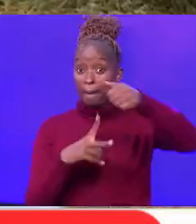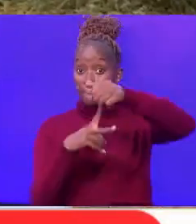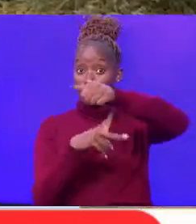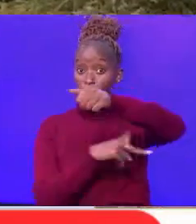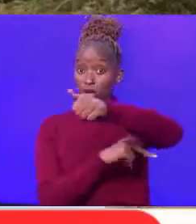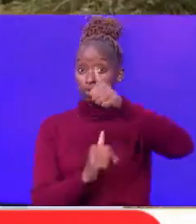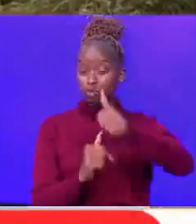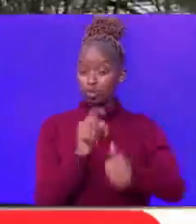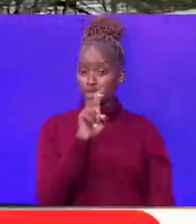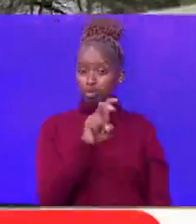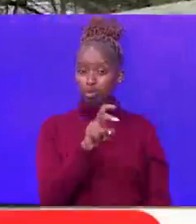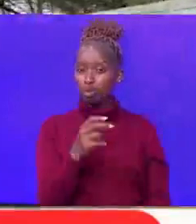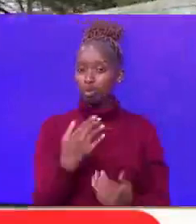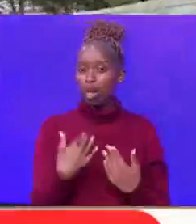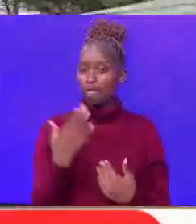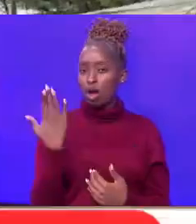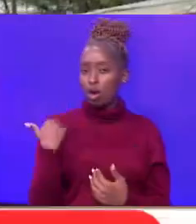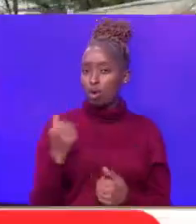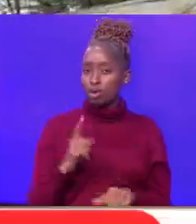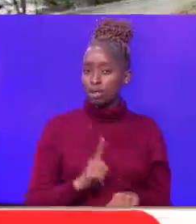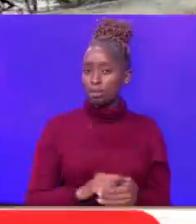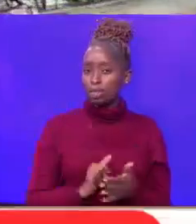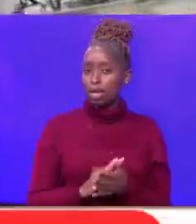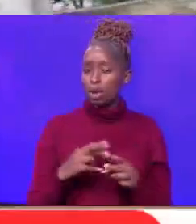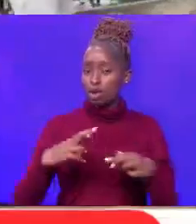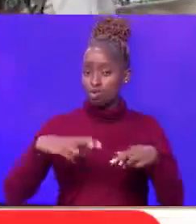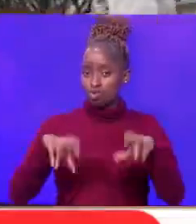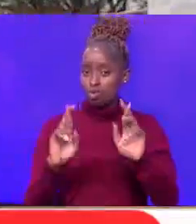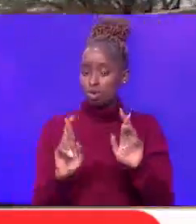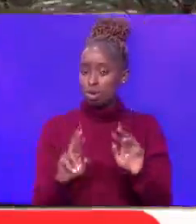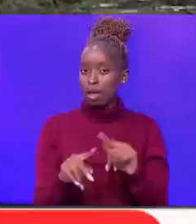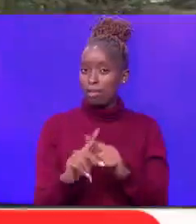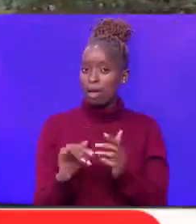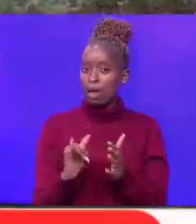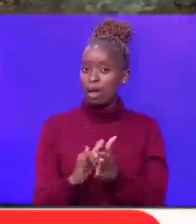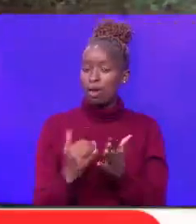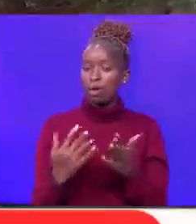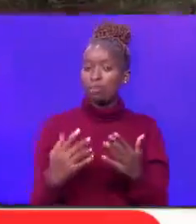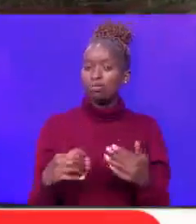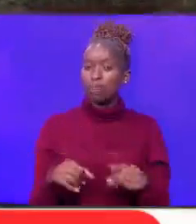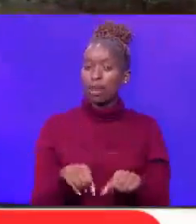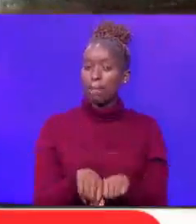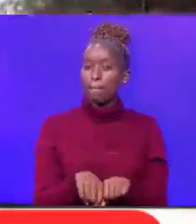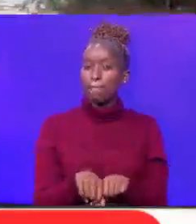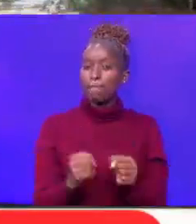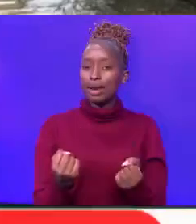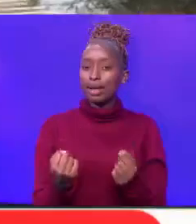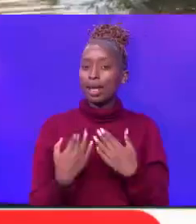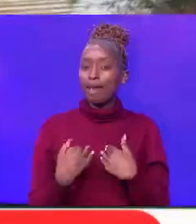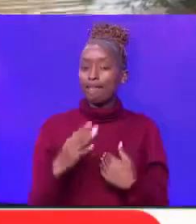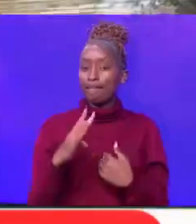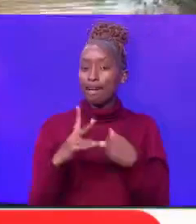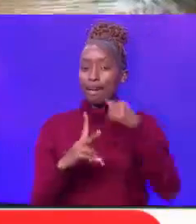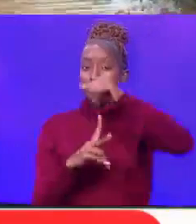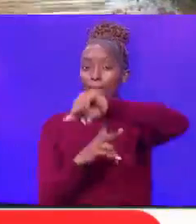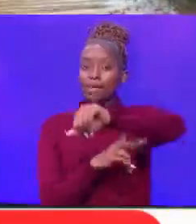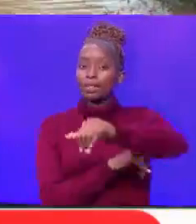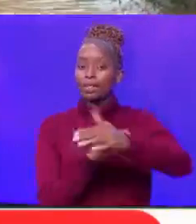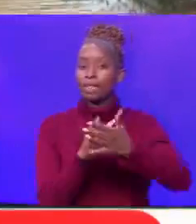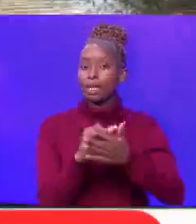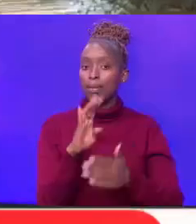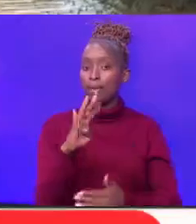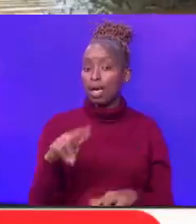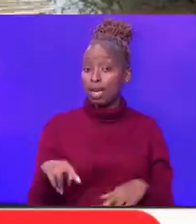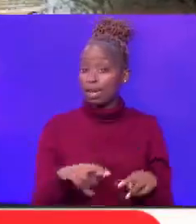ambayo ilikuwa barabara lakini sasa hiyo barabara imekatwa off na river molo ndio